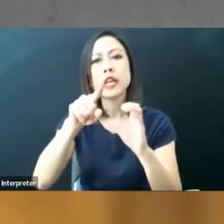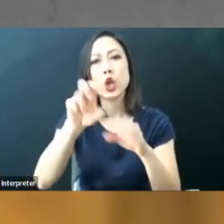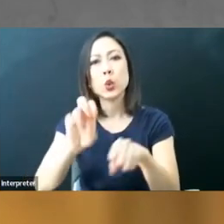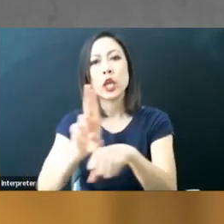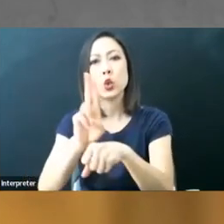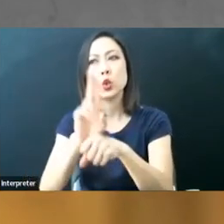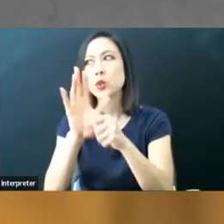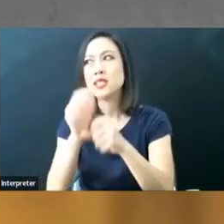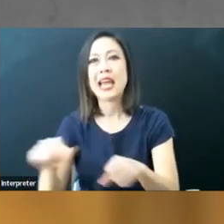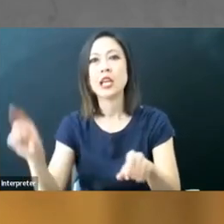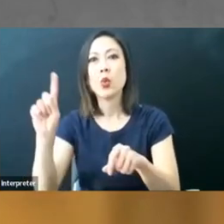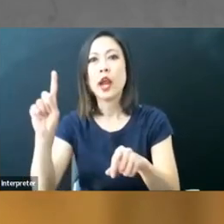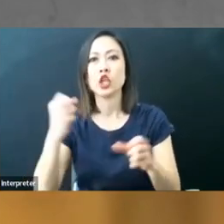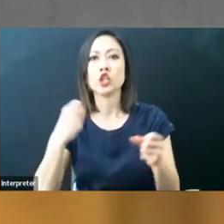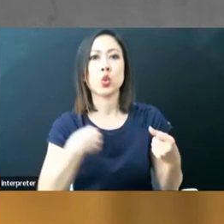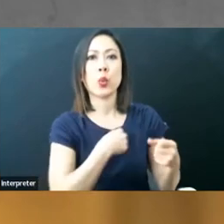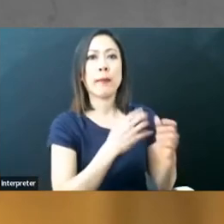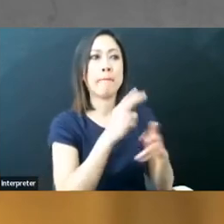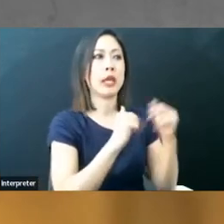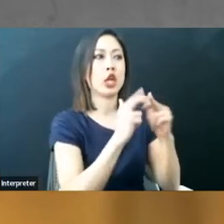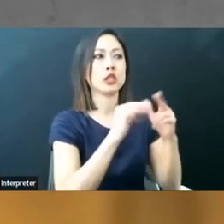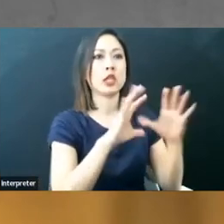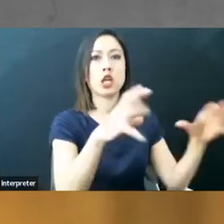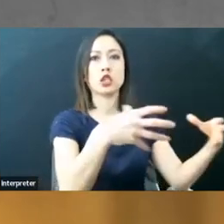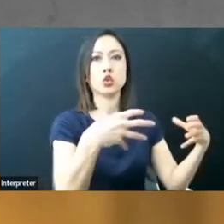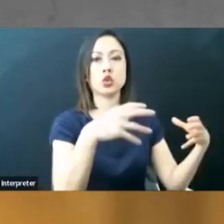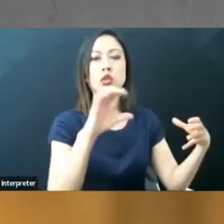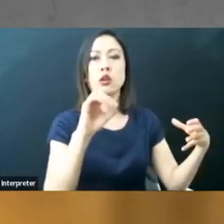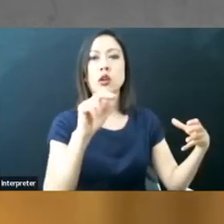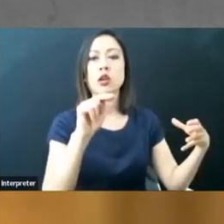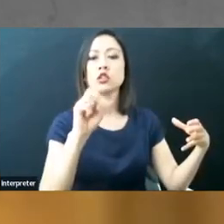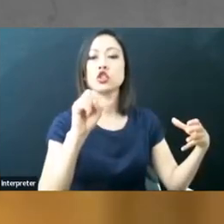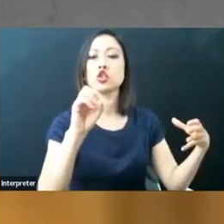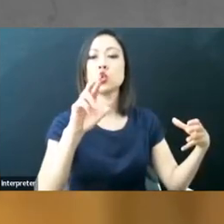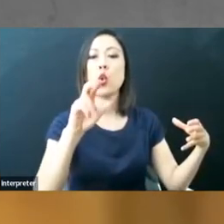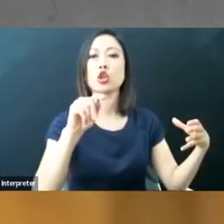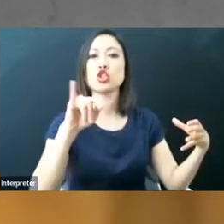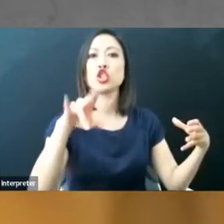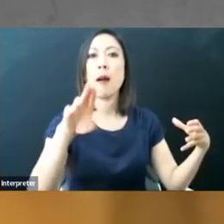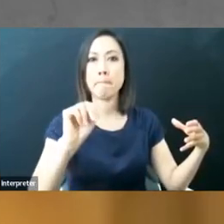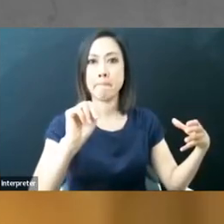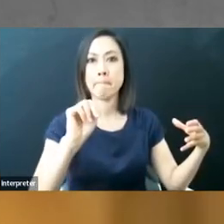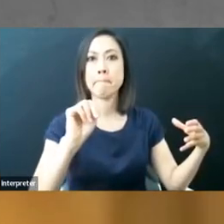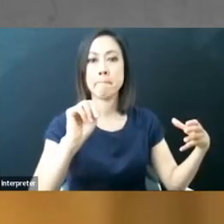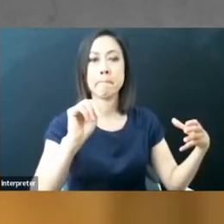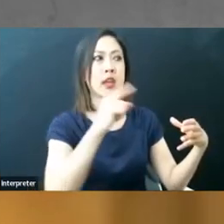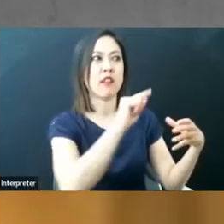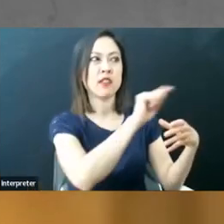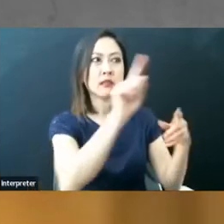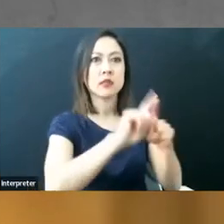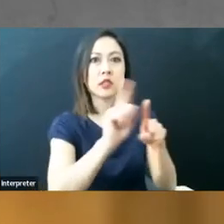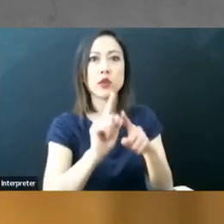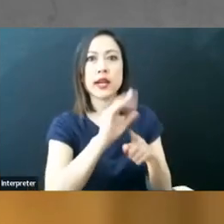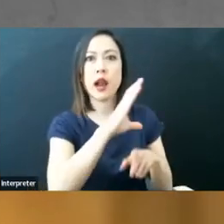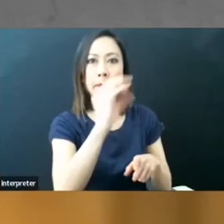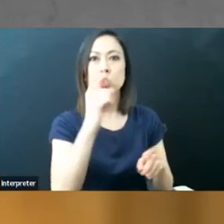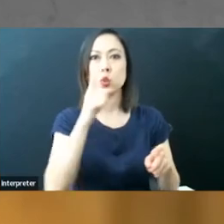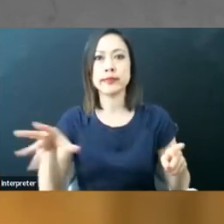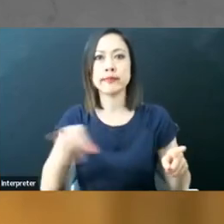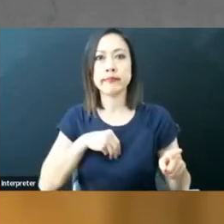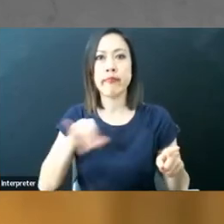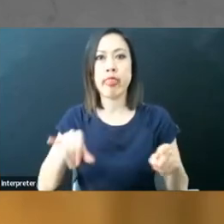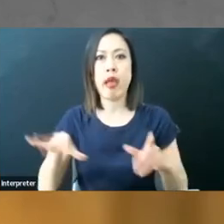more than 150 companies. Anyone on this call who is interested in joining the consortium, love to have you, because basically you get